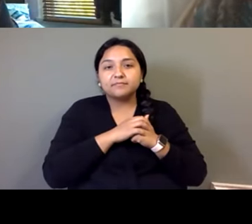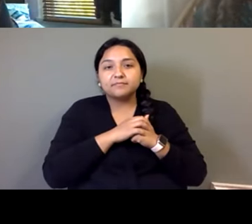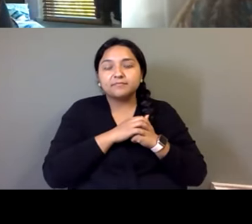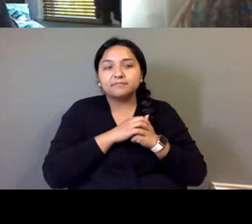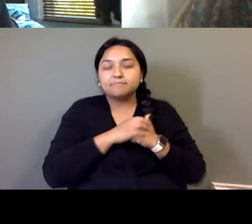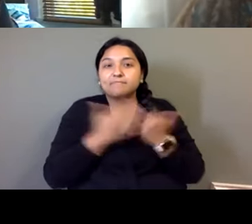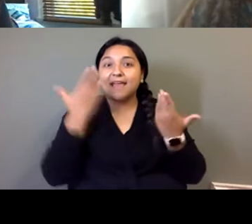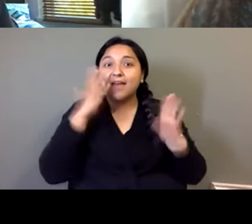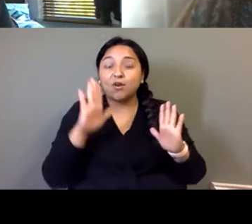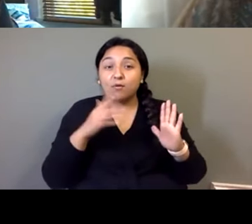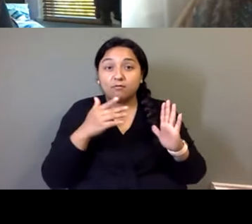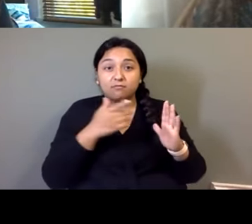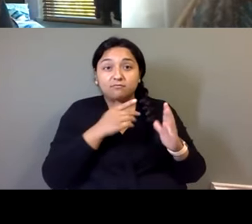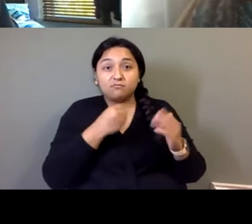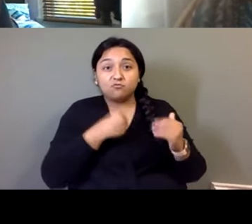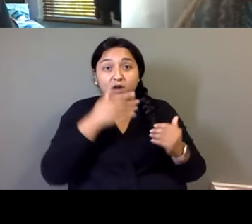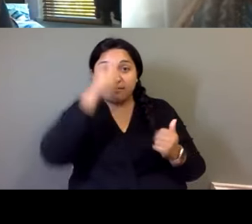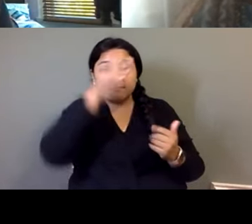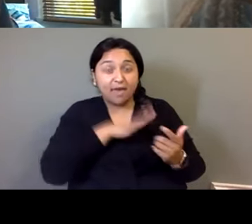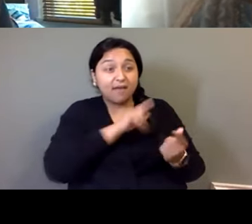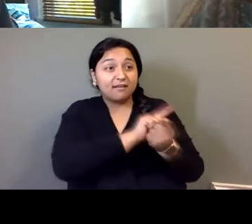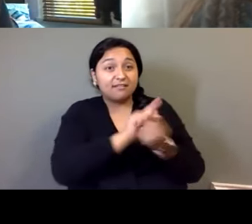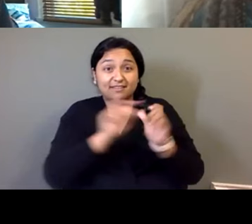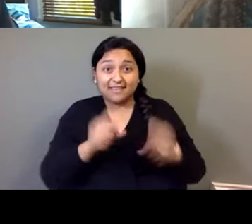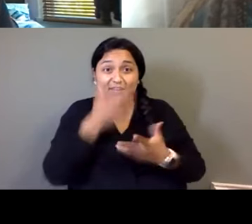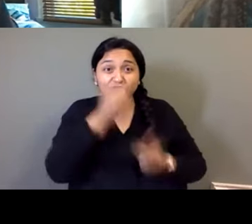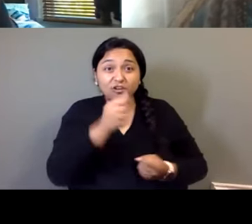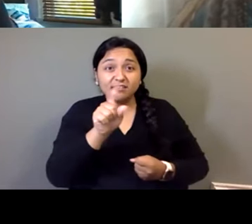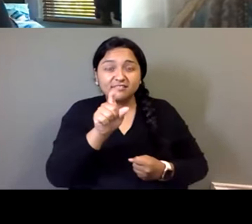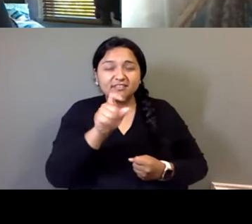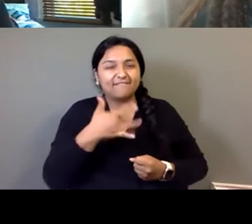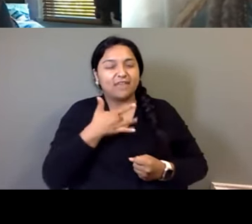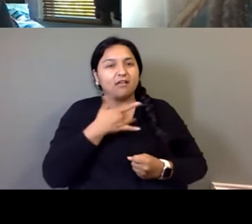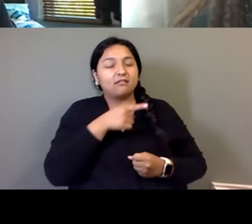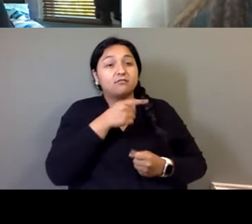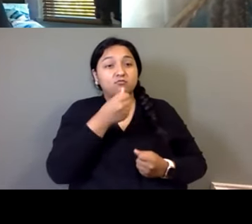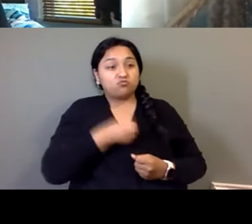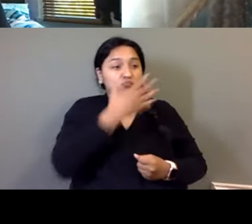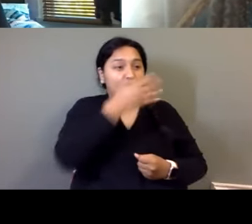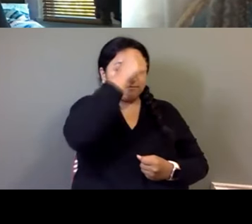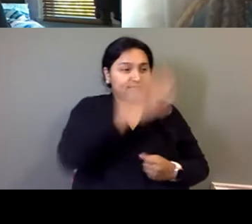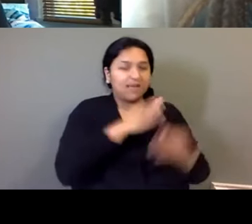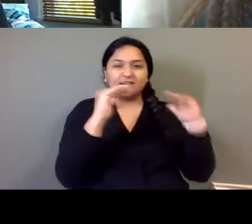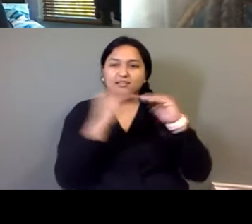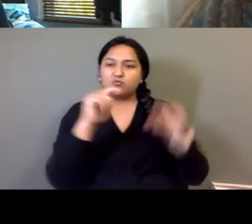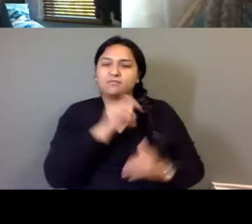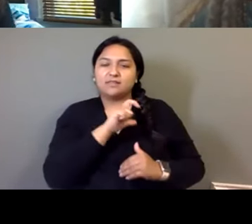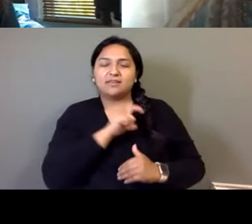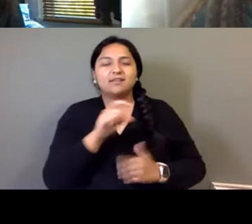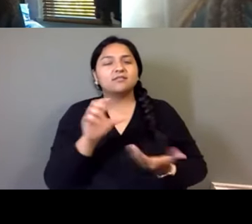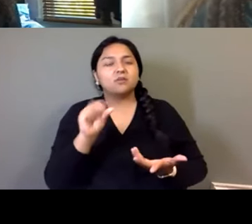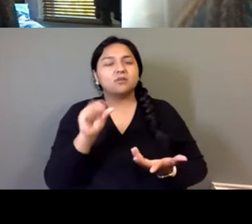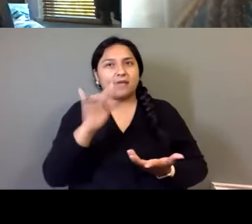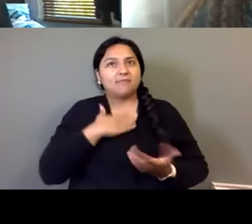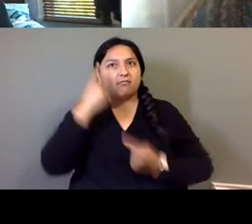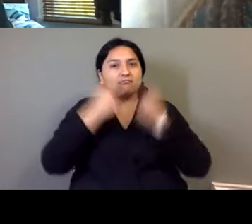I can trust a white man, because like I associate white men with police. And this is like what people really like are thinking. And so I had to